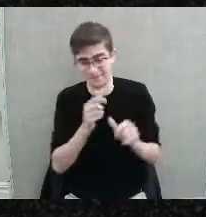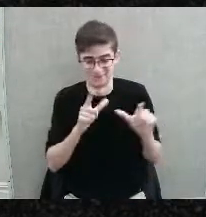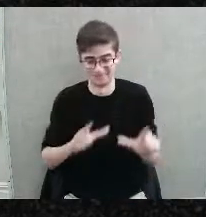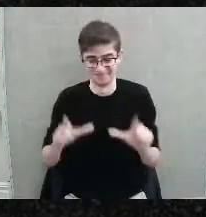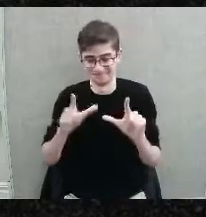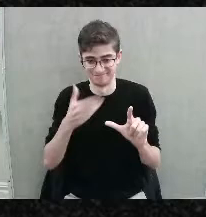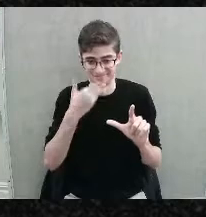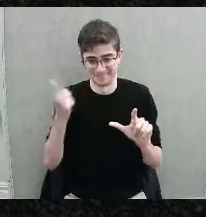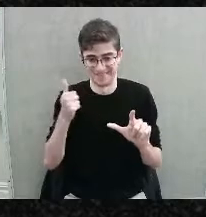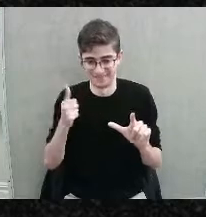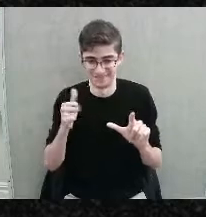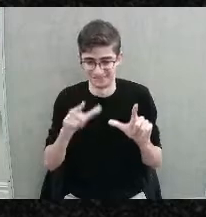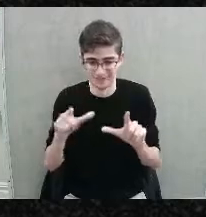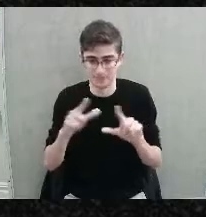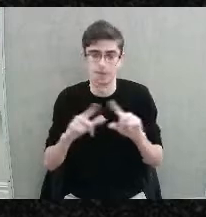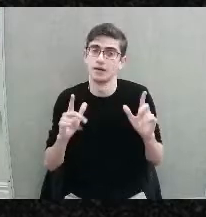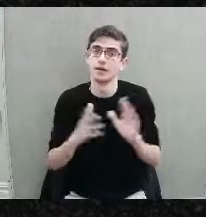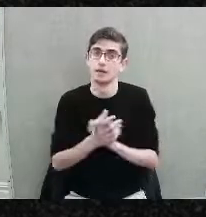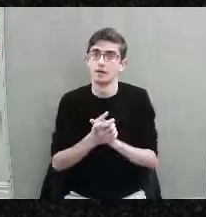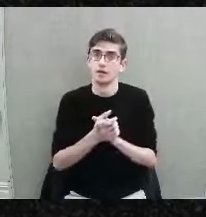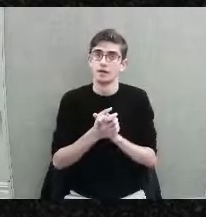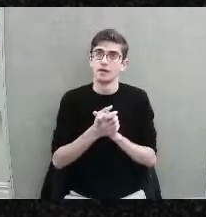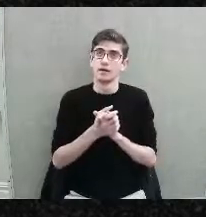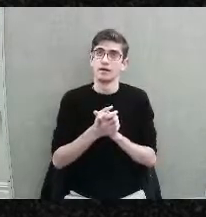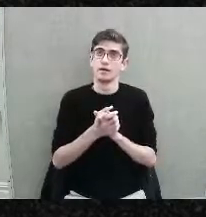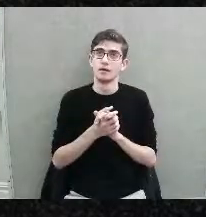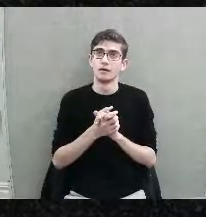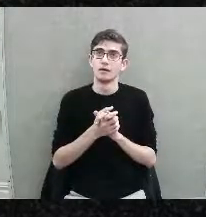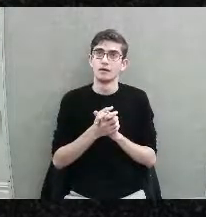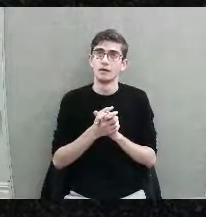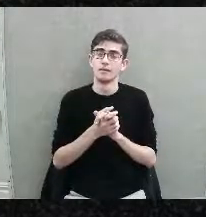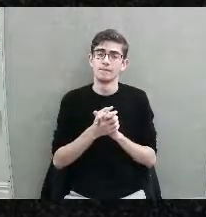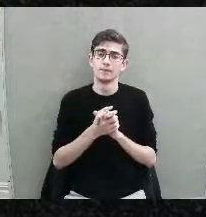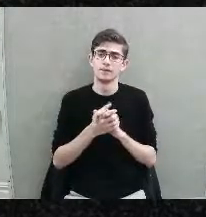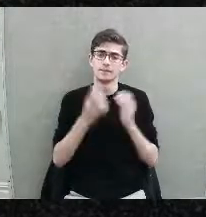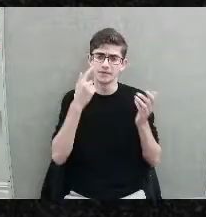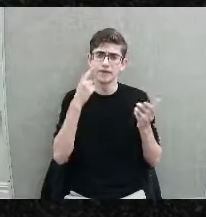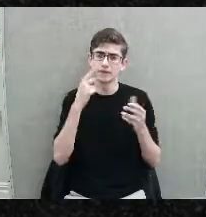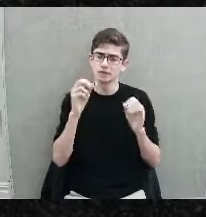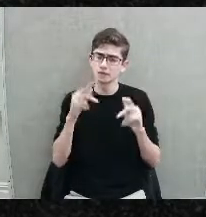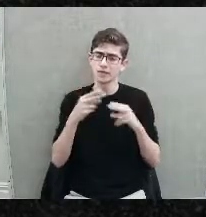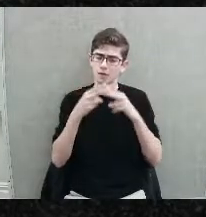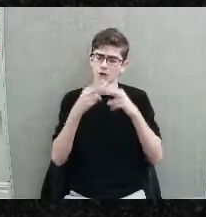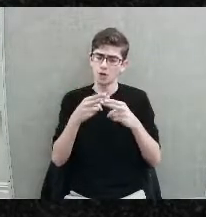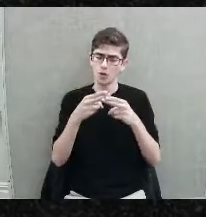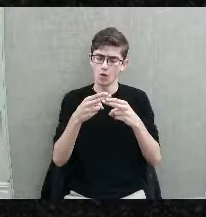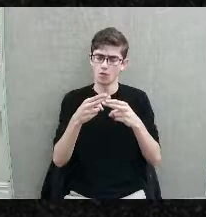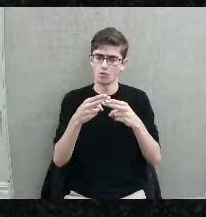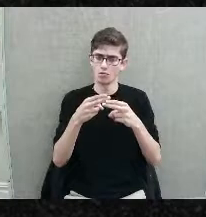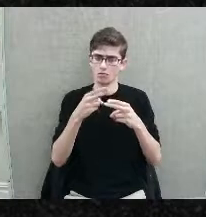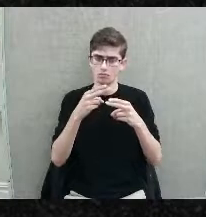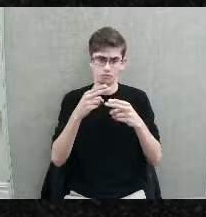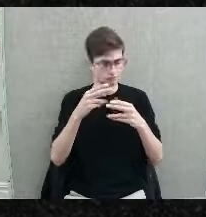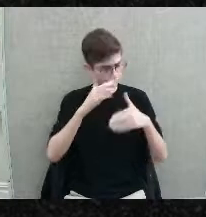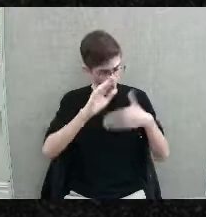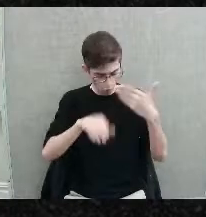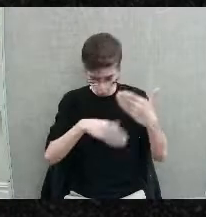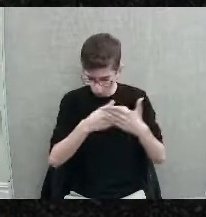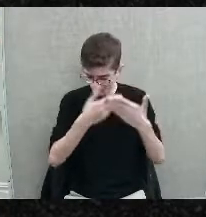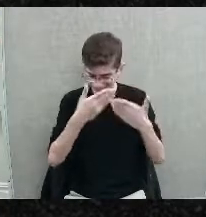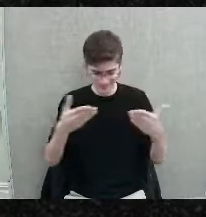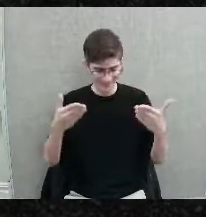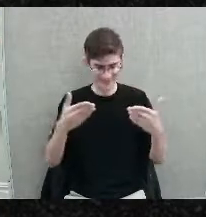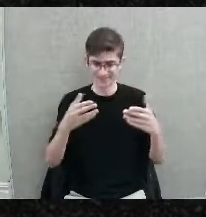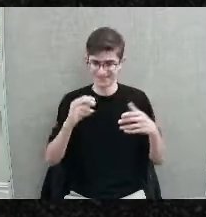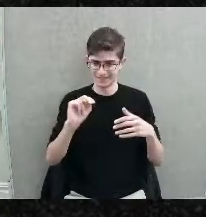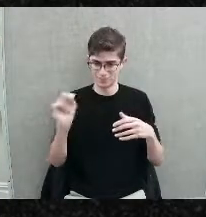but I'll just make a small case for calling both of these forms neoliberalism. But I'm not